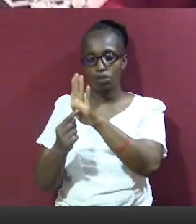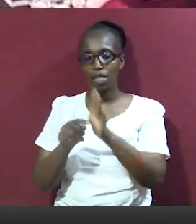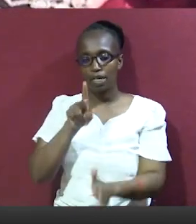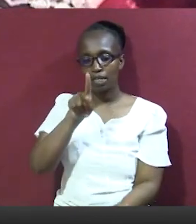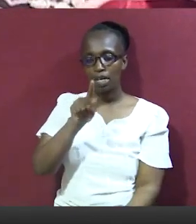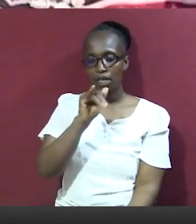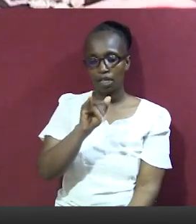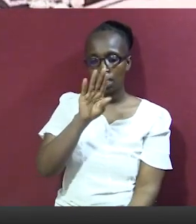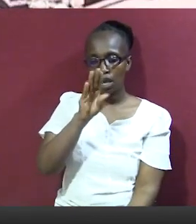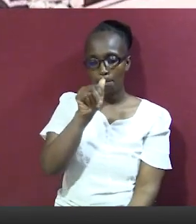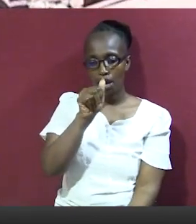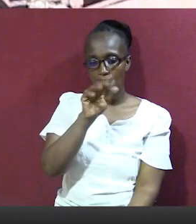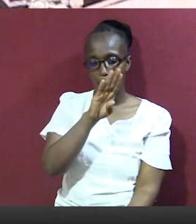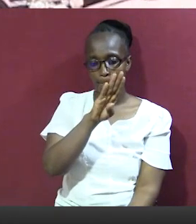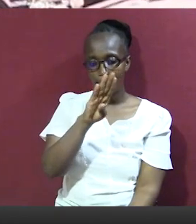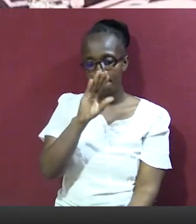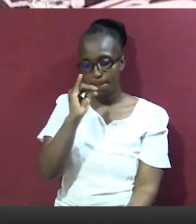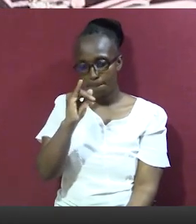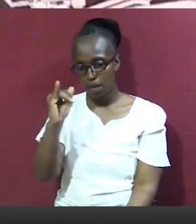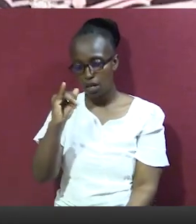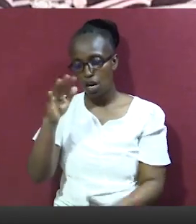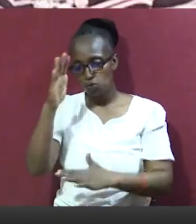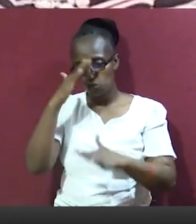University where we will be showcasing